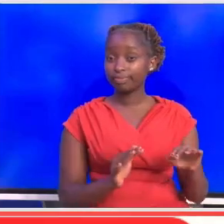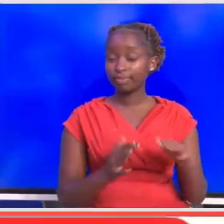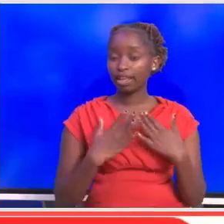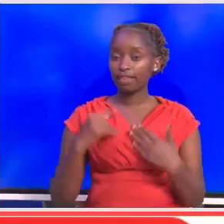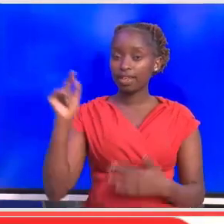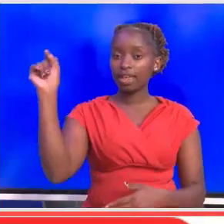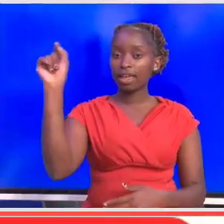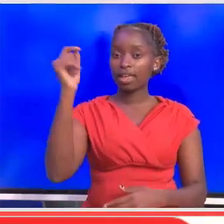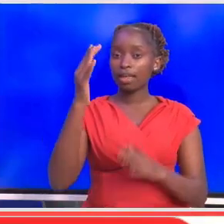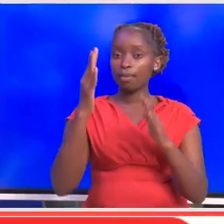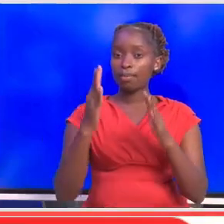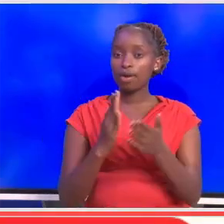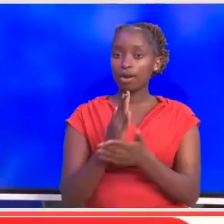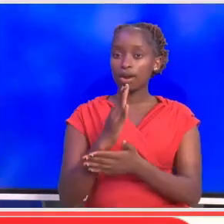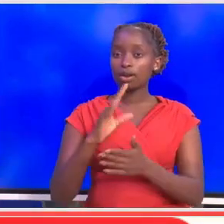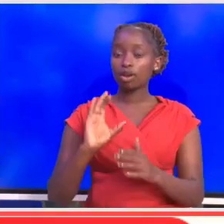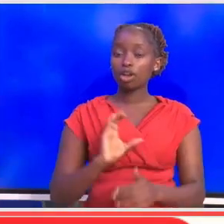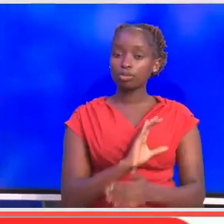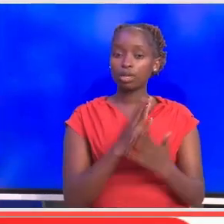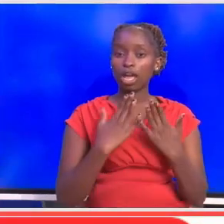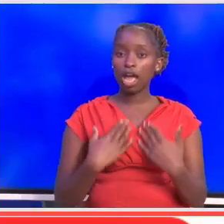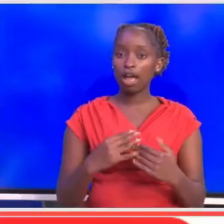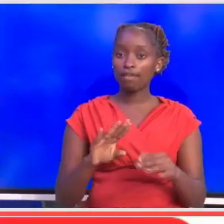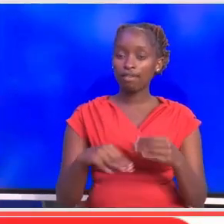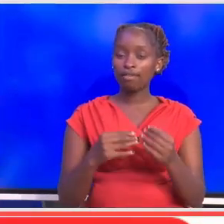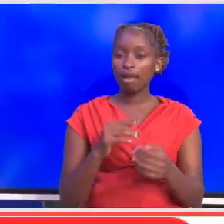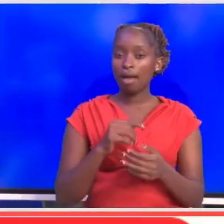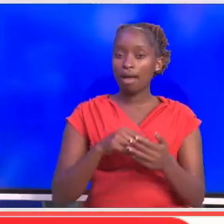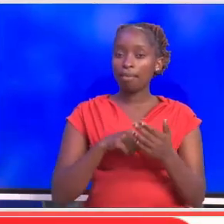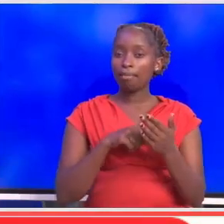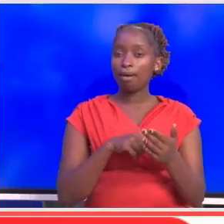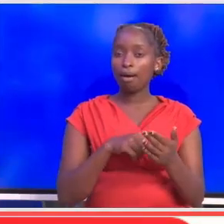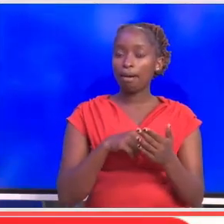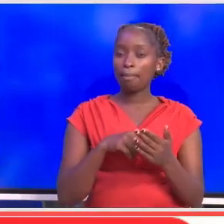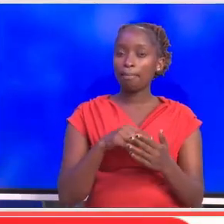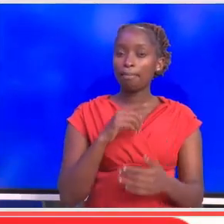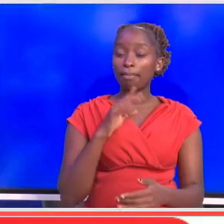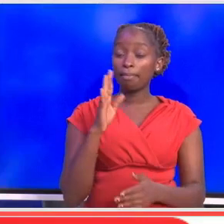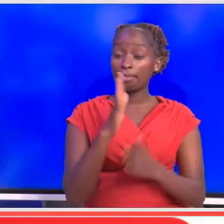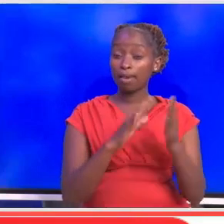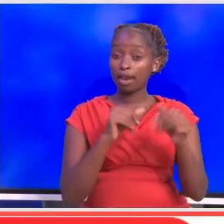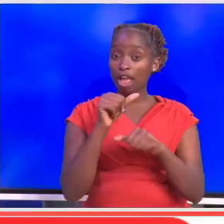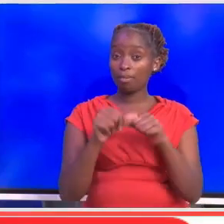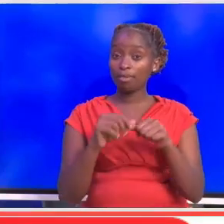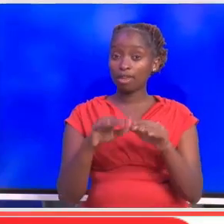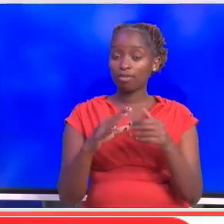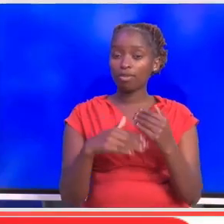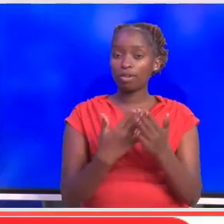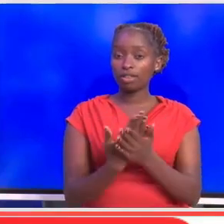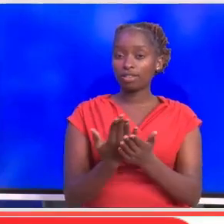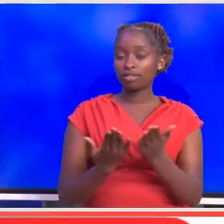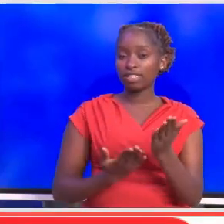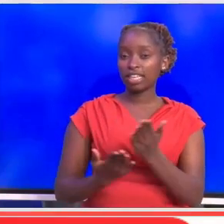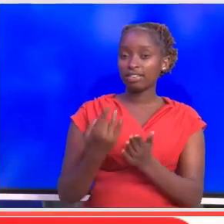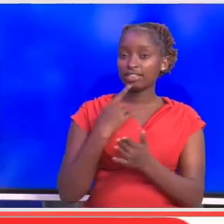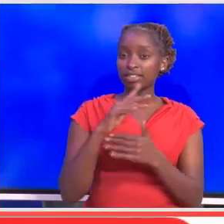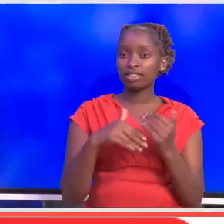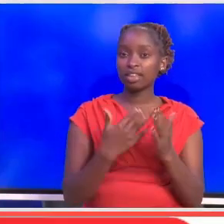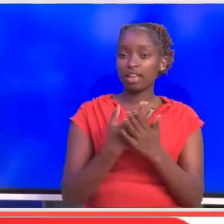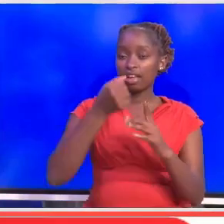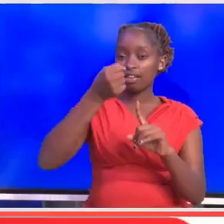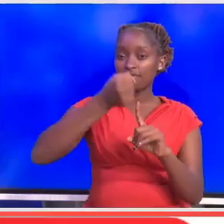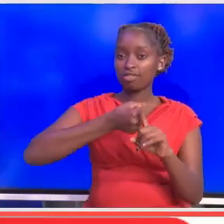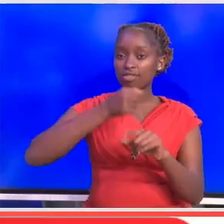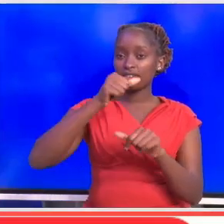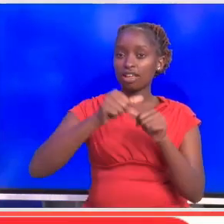Its commission has criticized the plans of halting court services this week, terming it as a violation to the right to